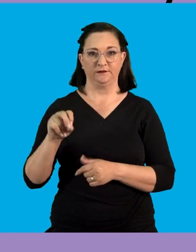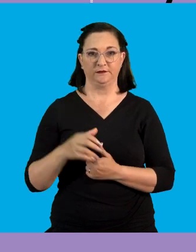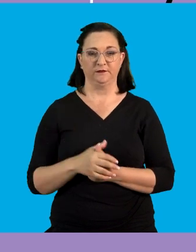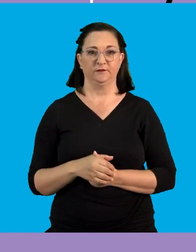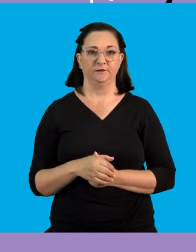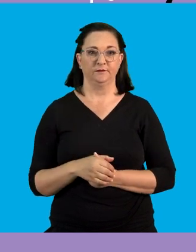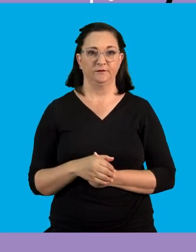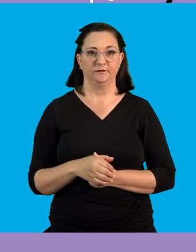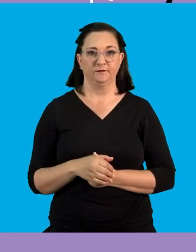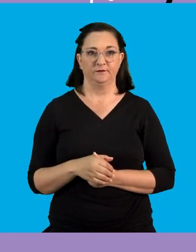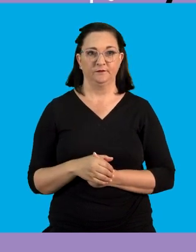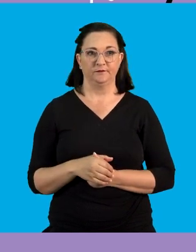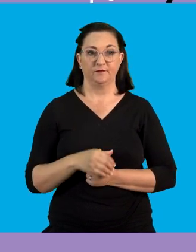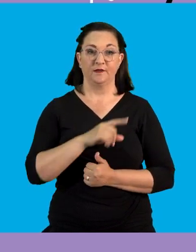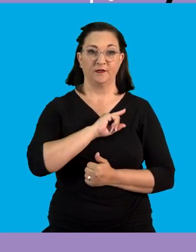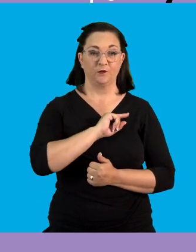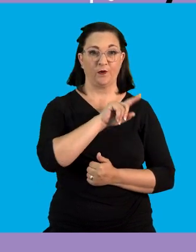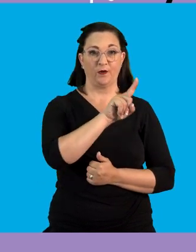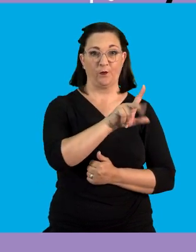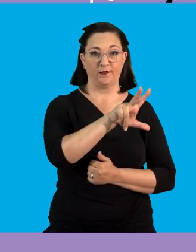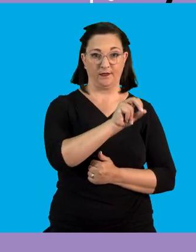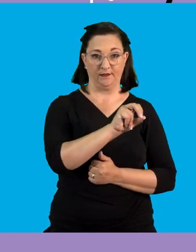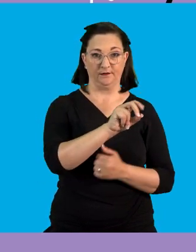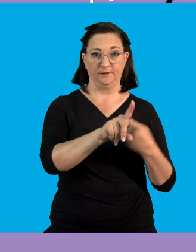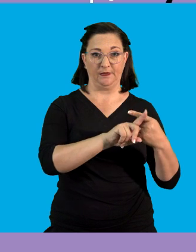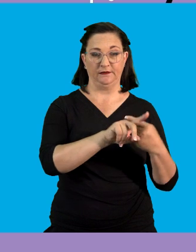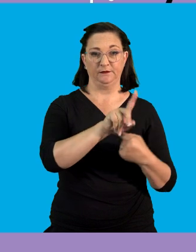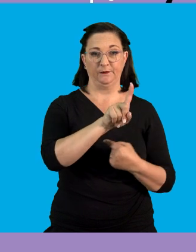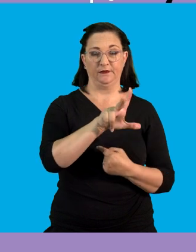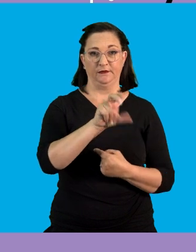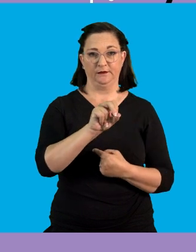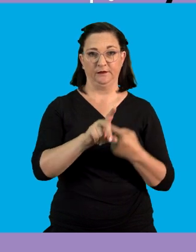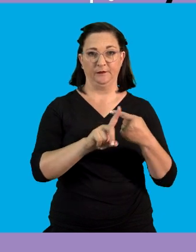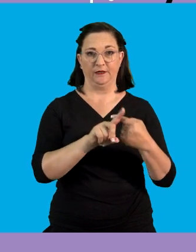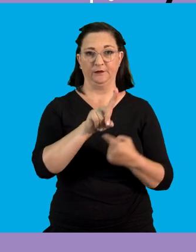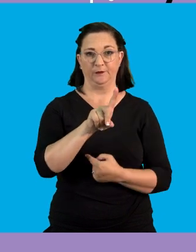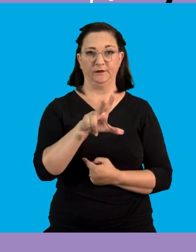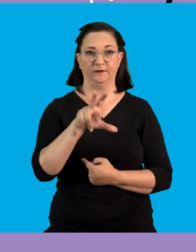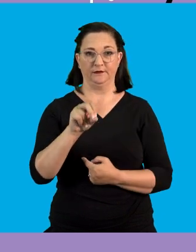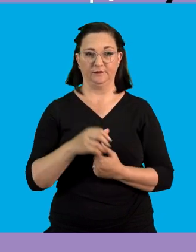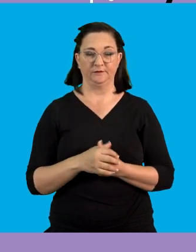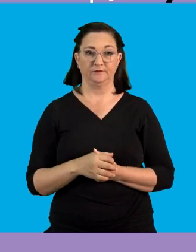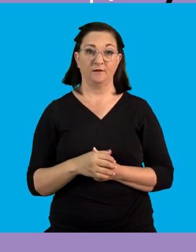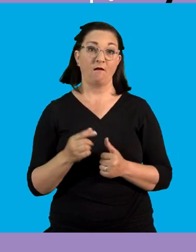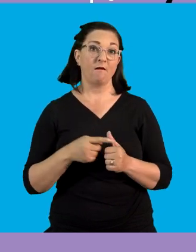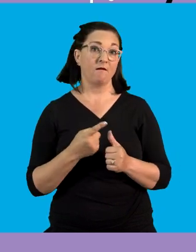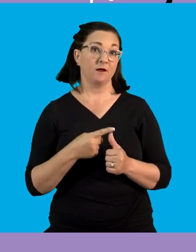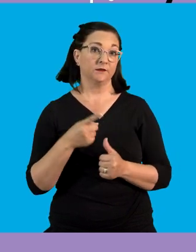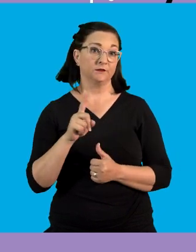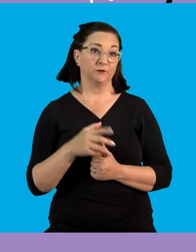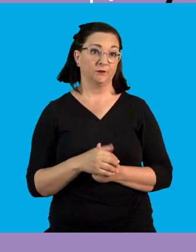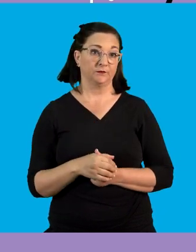RGHI also equals to 180 degrees. So it's 180 plus 180